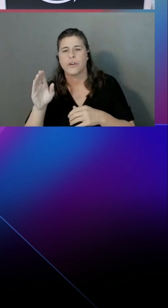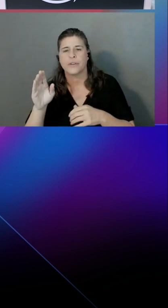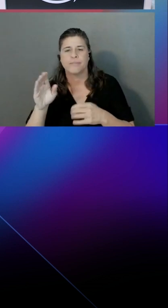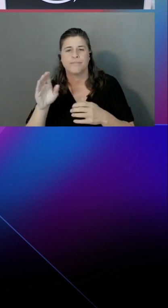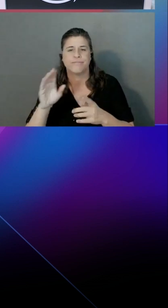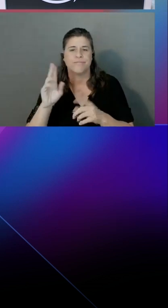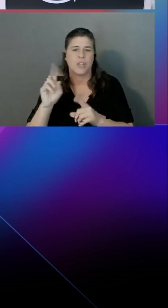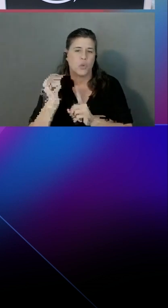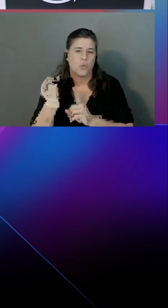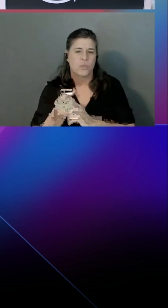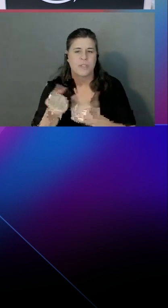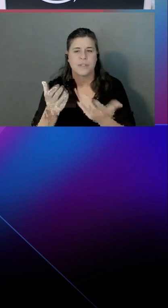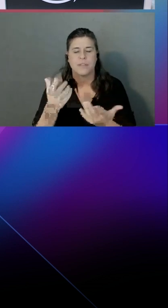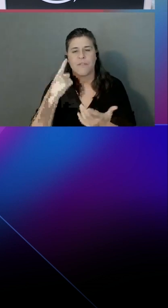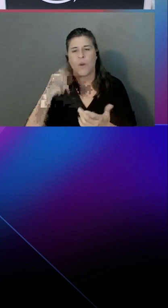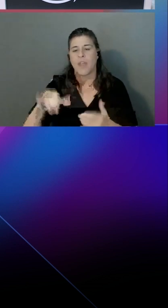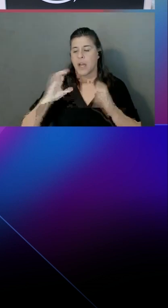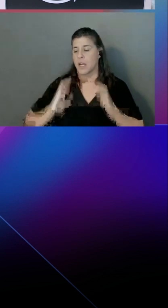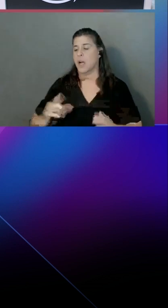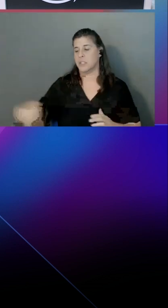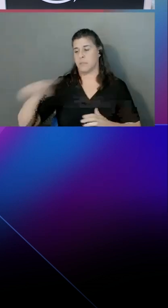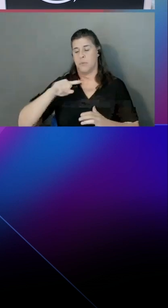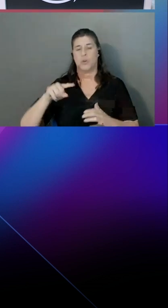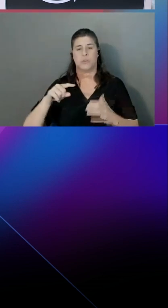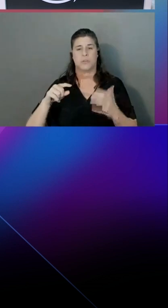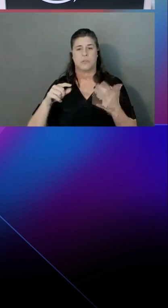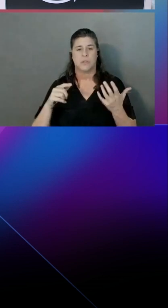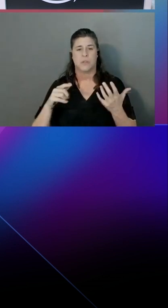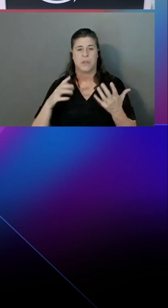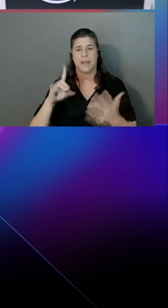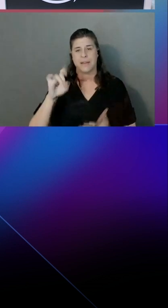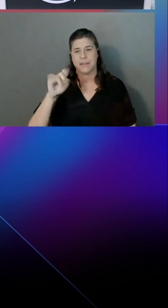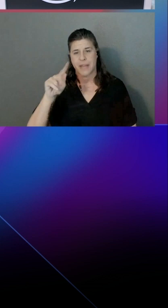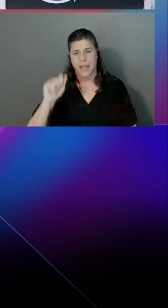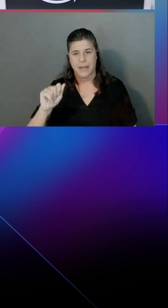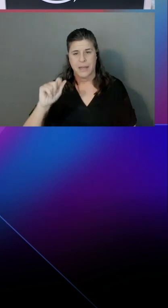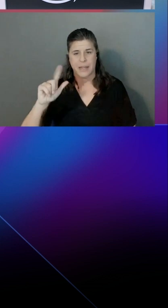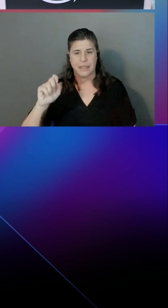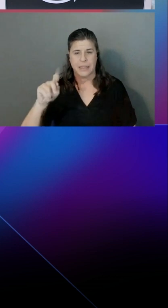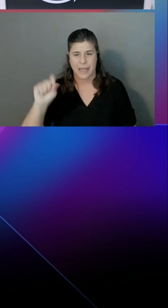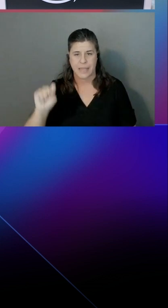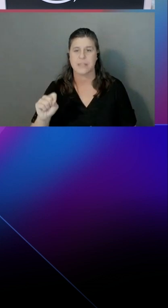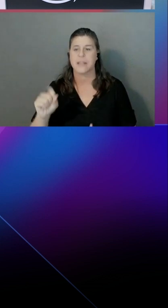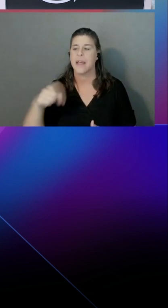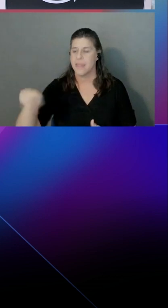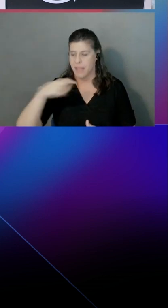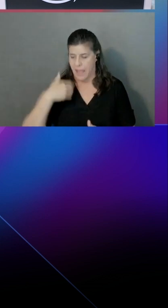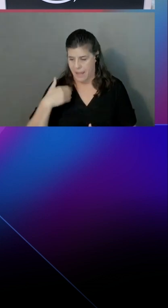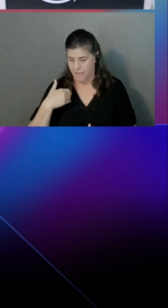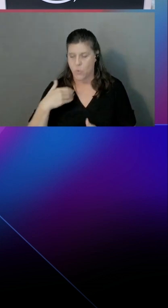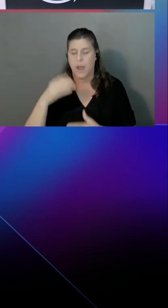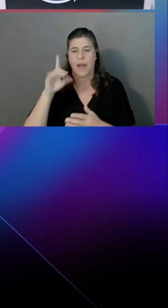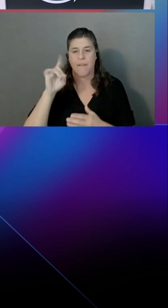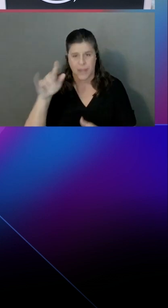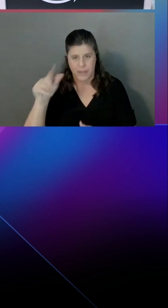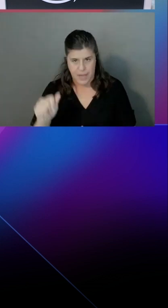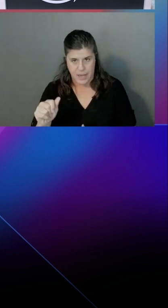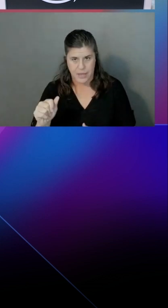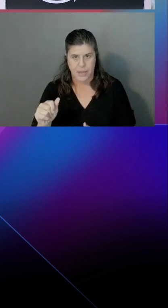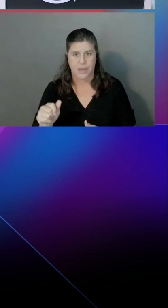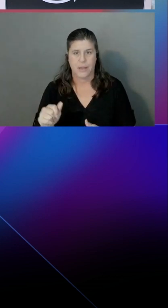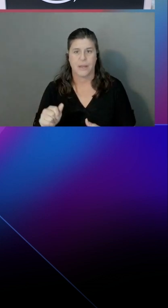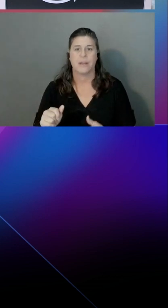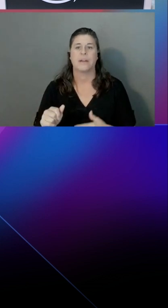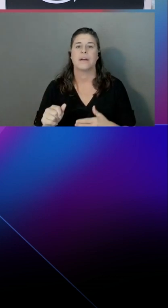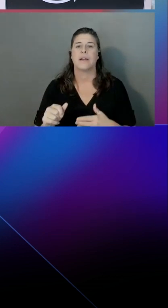So, customers are investing in data lakes, right? So they have to get the data because they're collecting with the reference architecture I talked